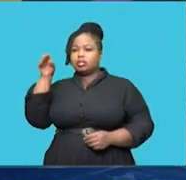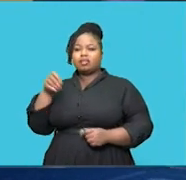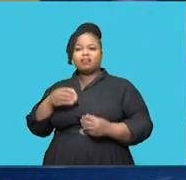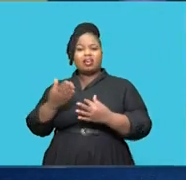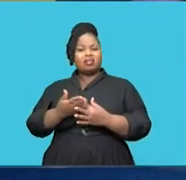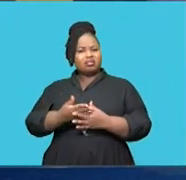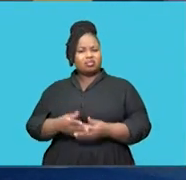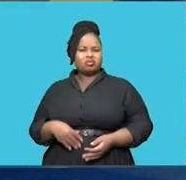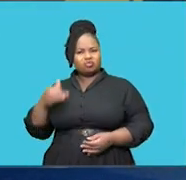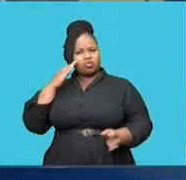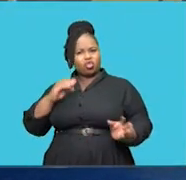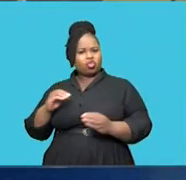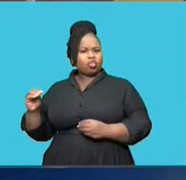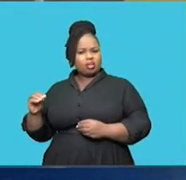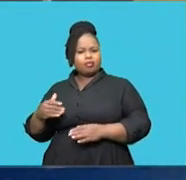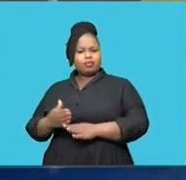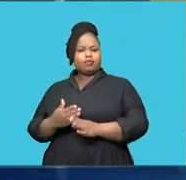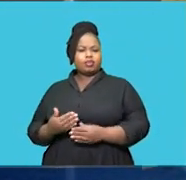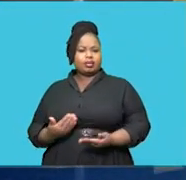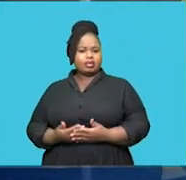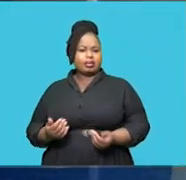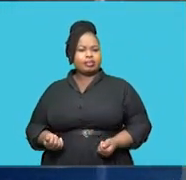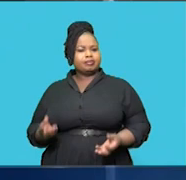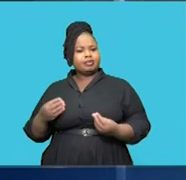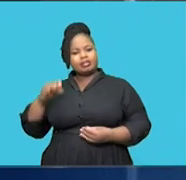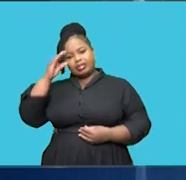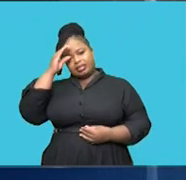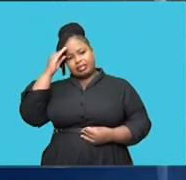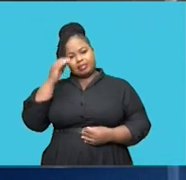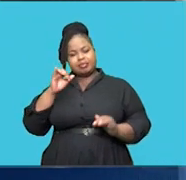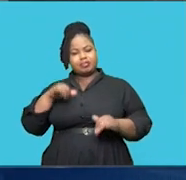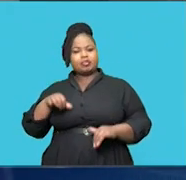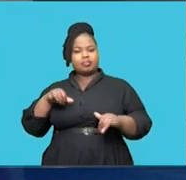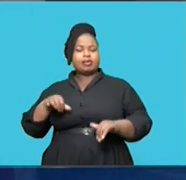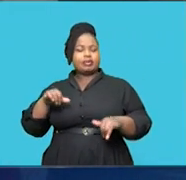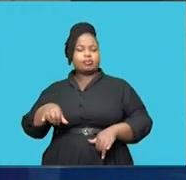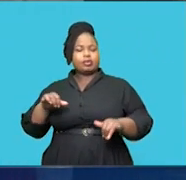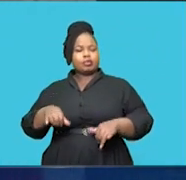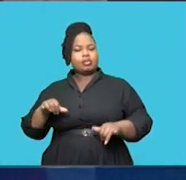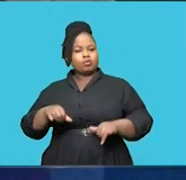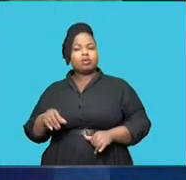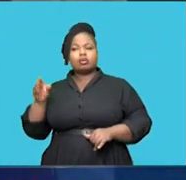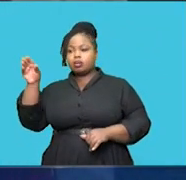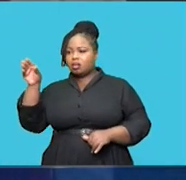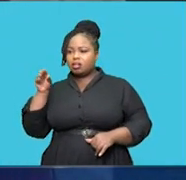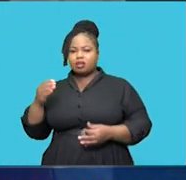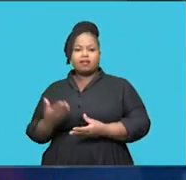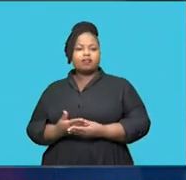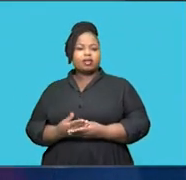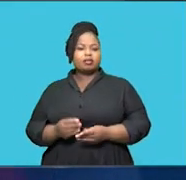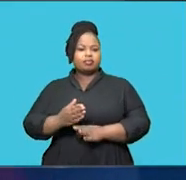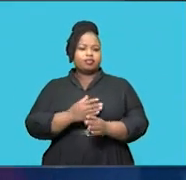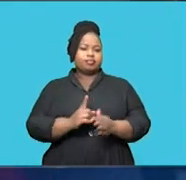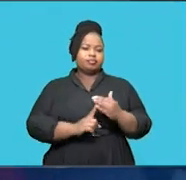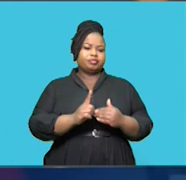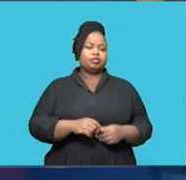imagine the time that they take for them to be able to retrieve those files? And nurses have to wait for a patient to receive the file before they can even see them. We're